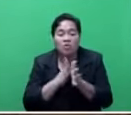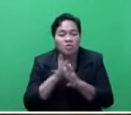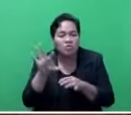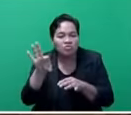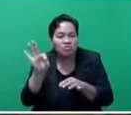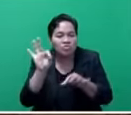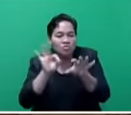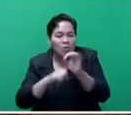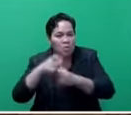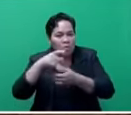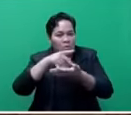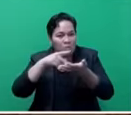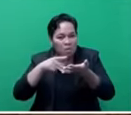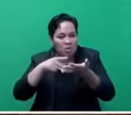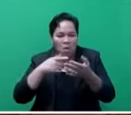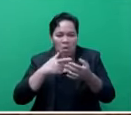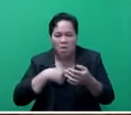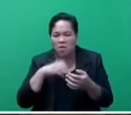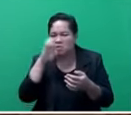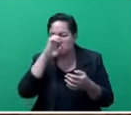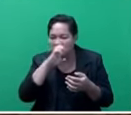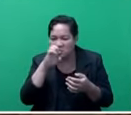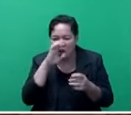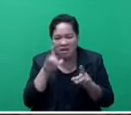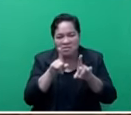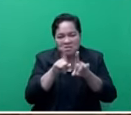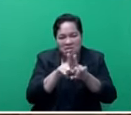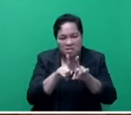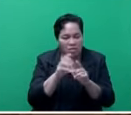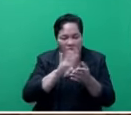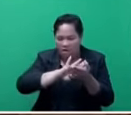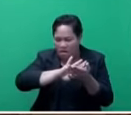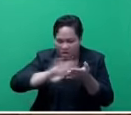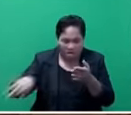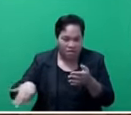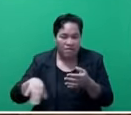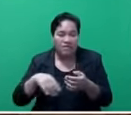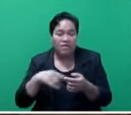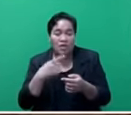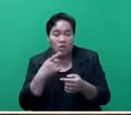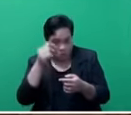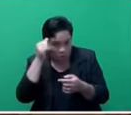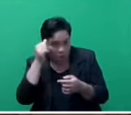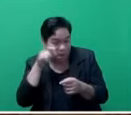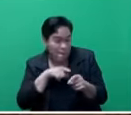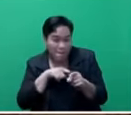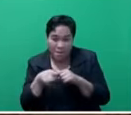selected into positions by ethnicity, by provincialism. We needed to get rid of that. If we know that the most